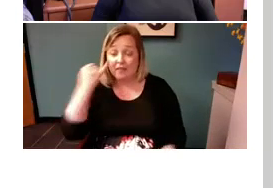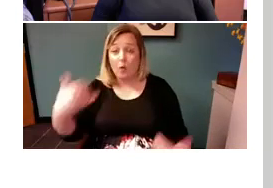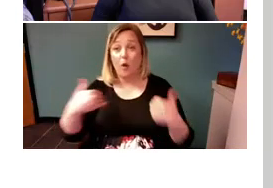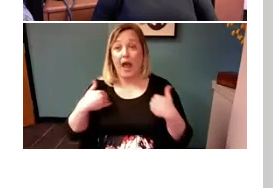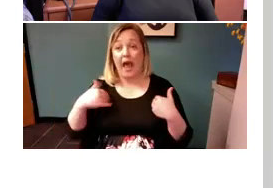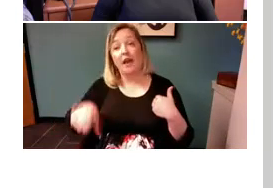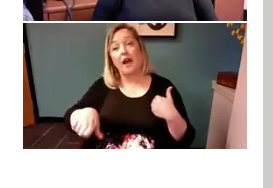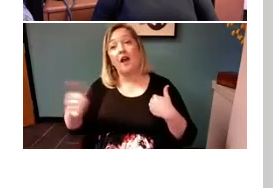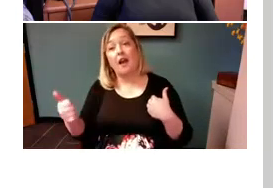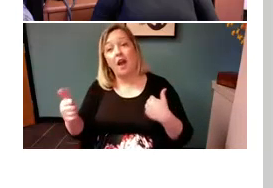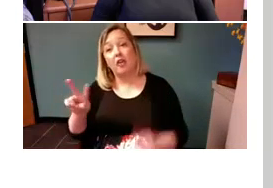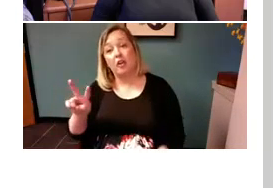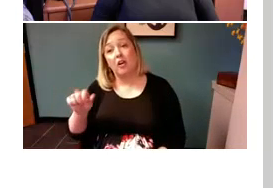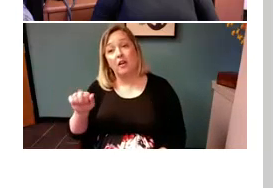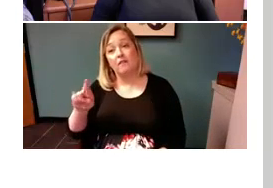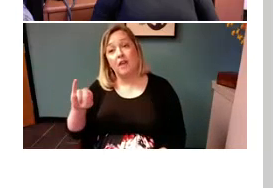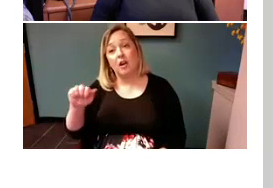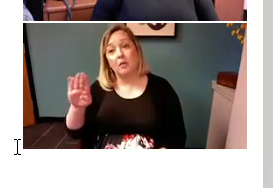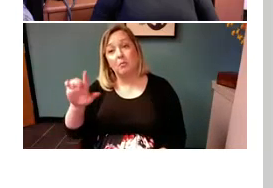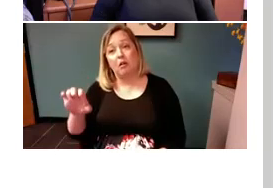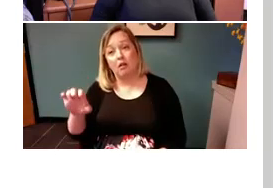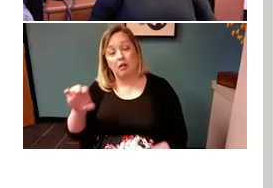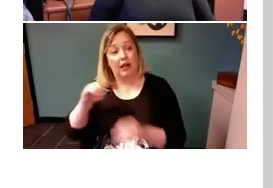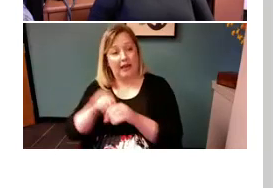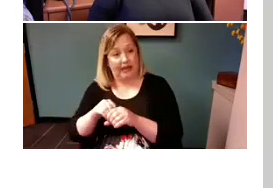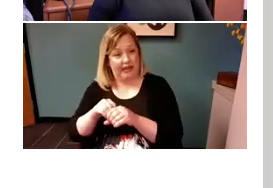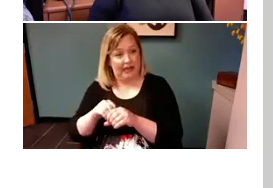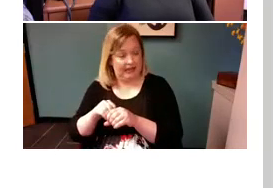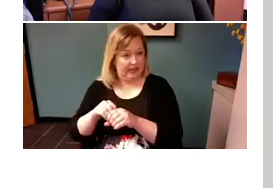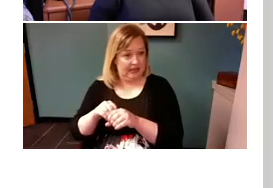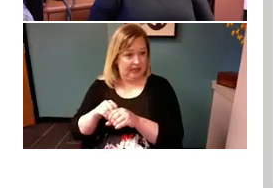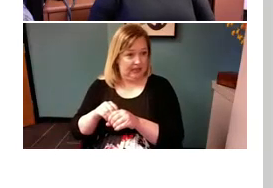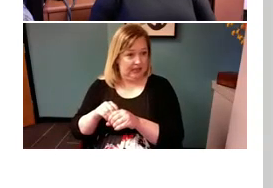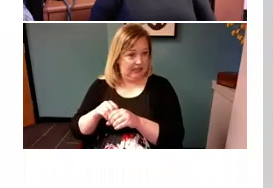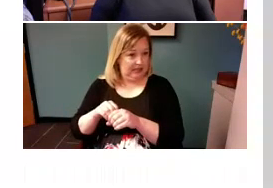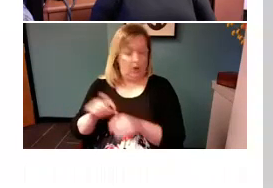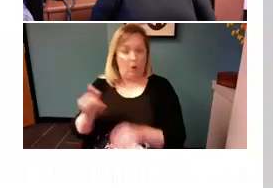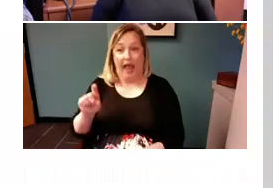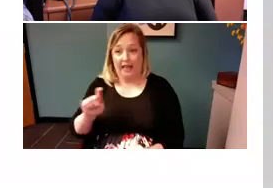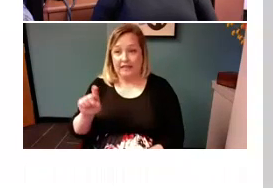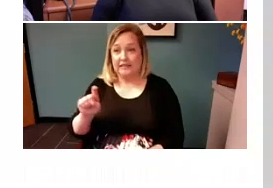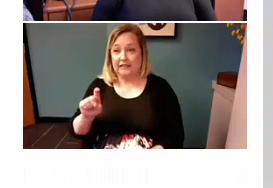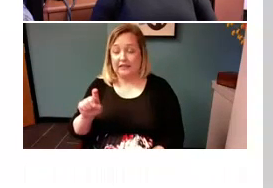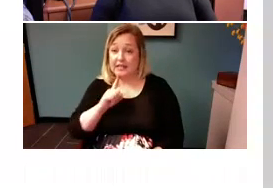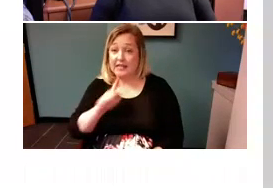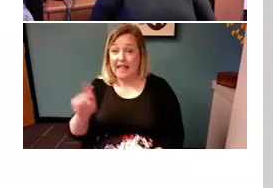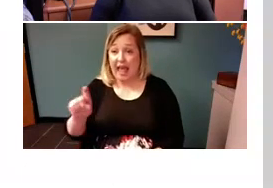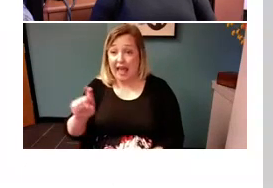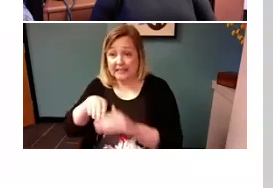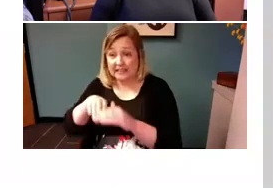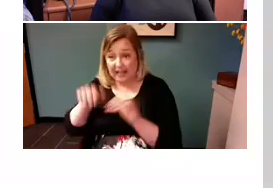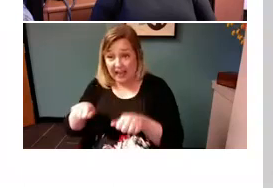variable int x equals to 99. Is x accessible in main? Type in yes or